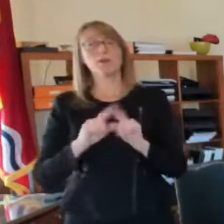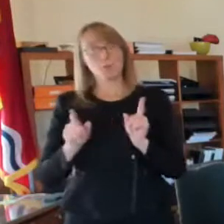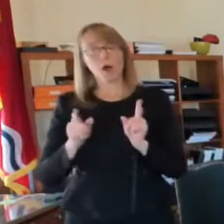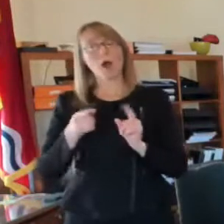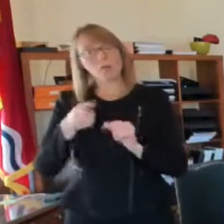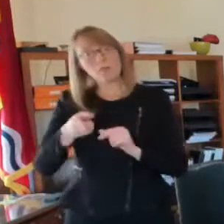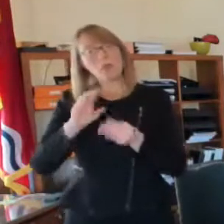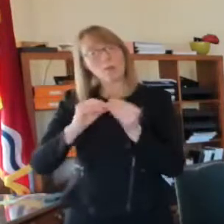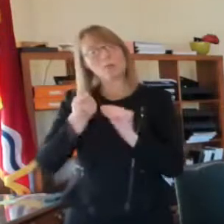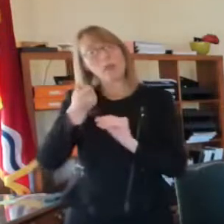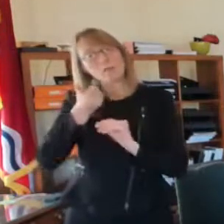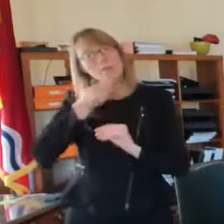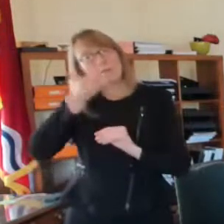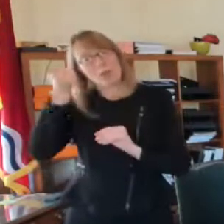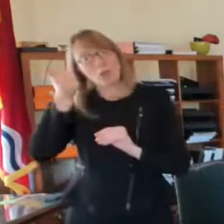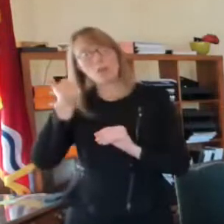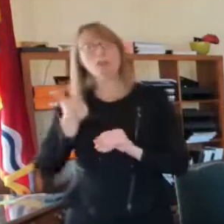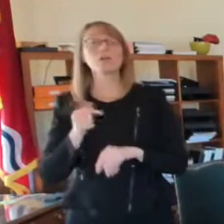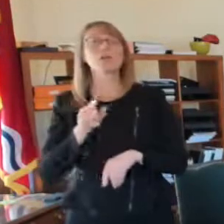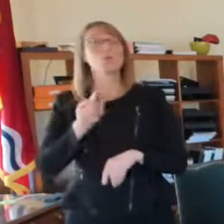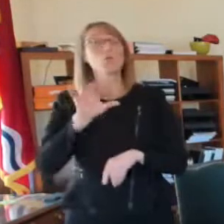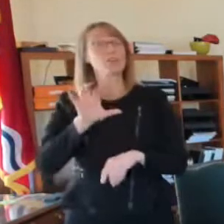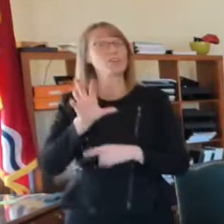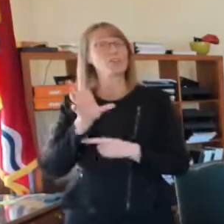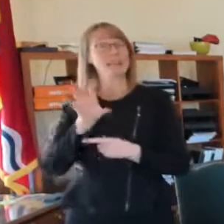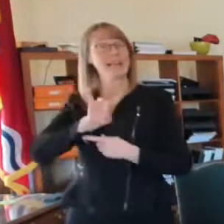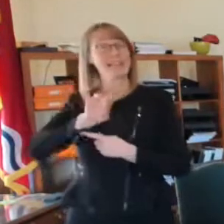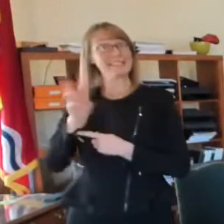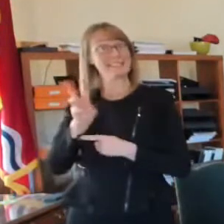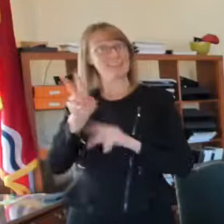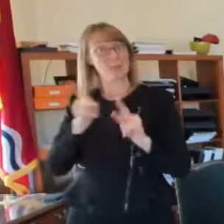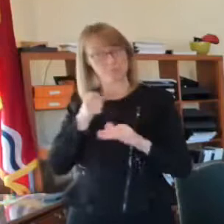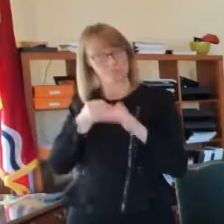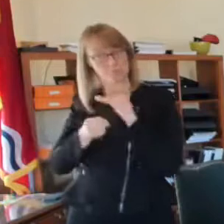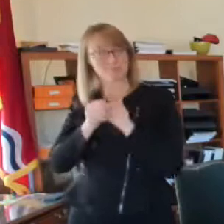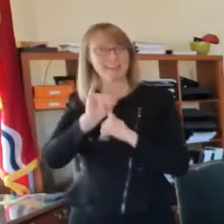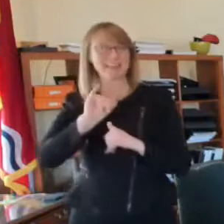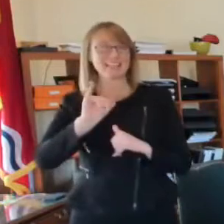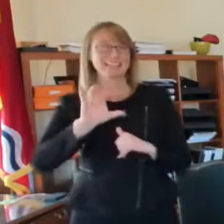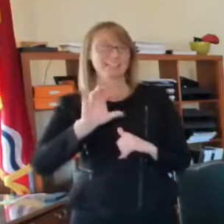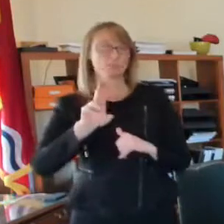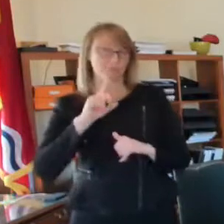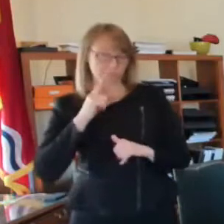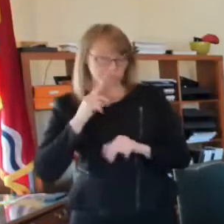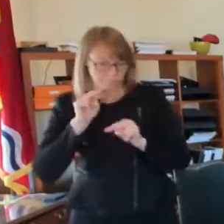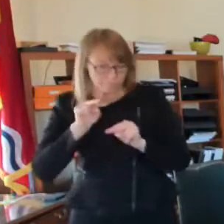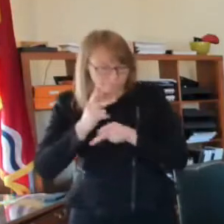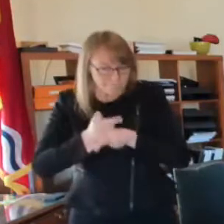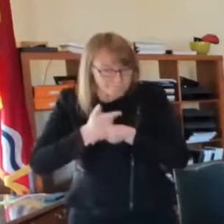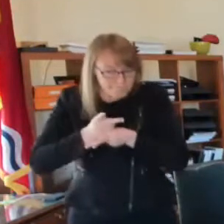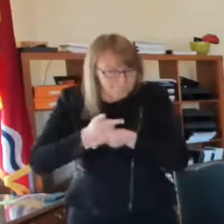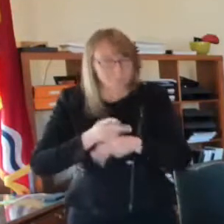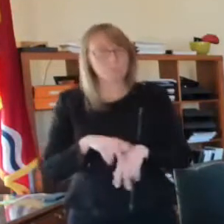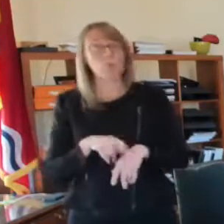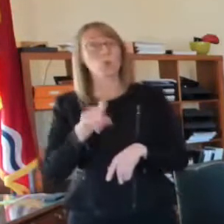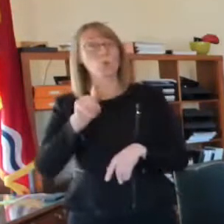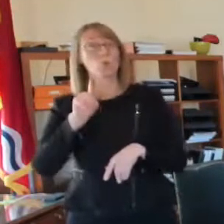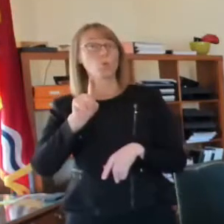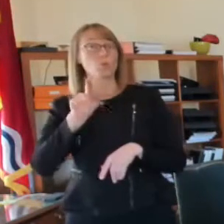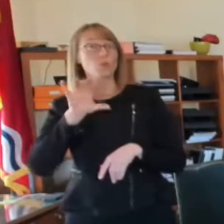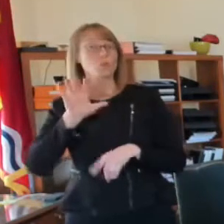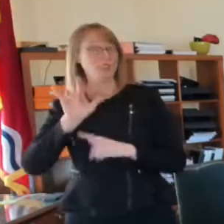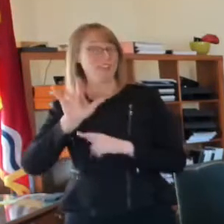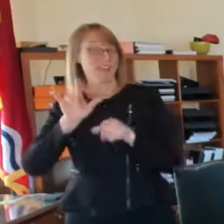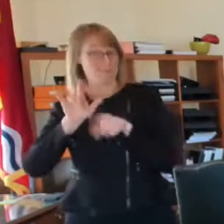186 people who are in the hospital are in the ICU at the hospital, and 125 of